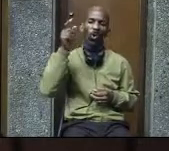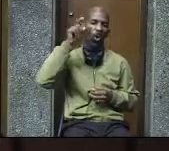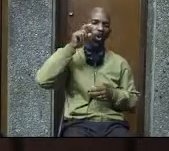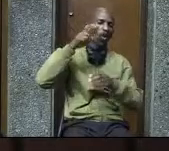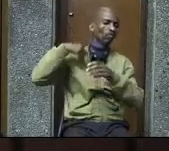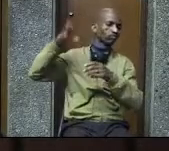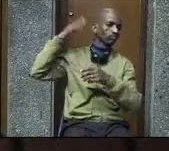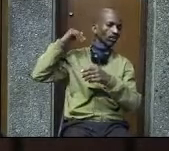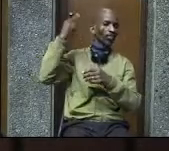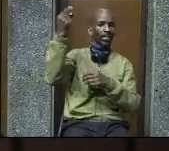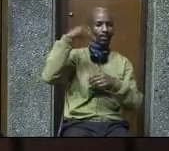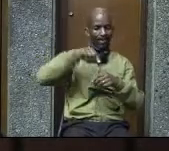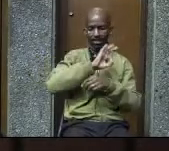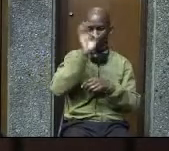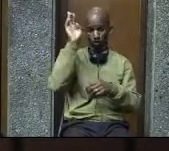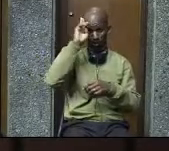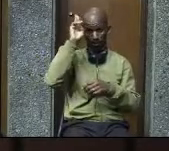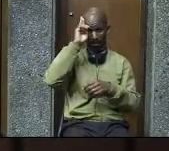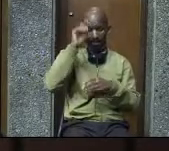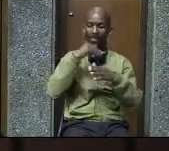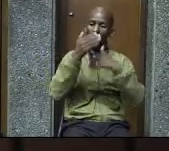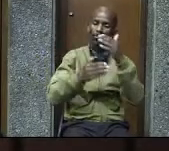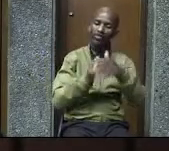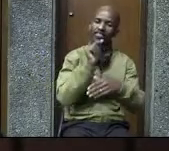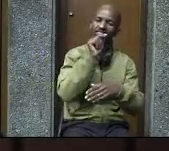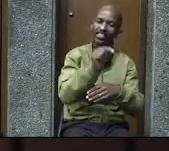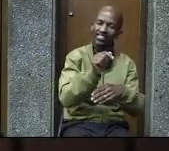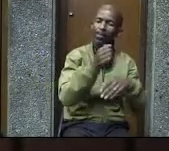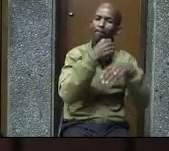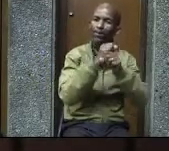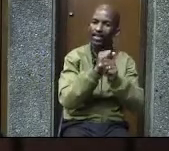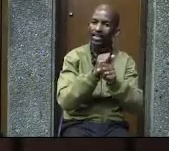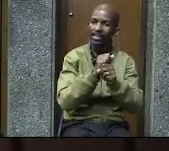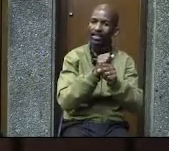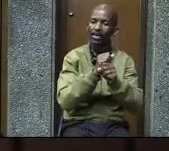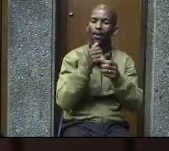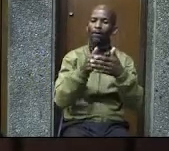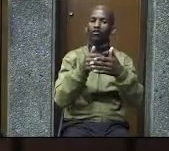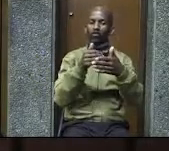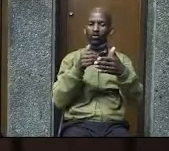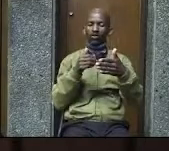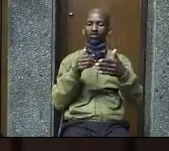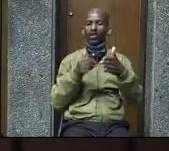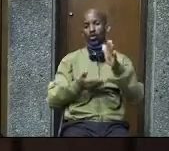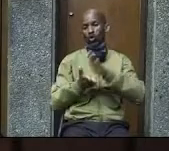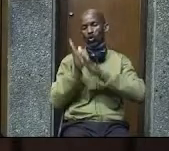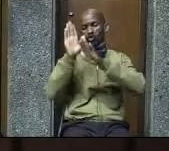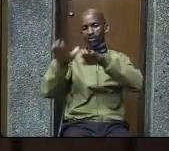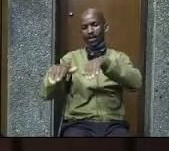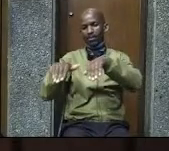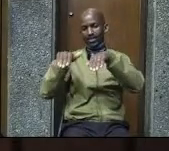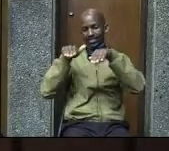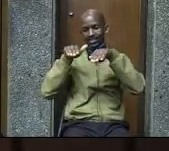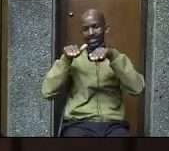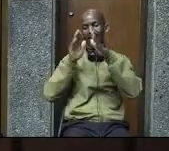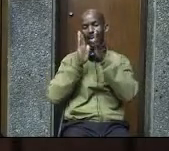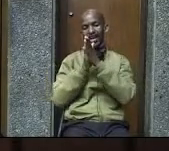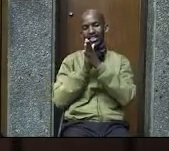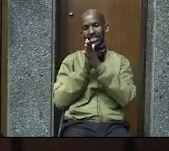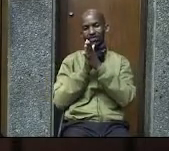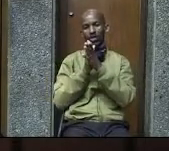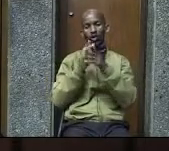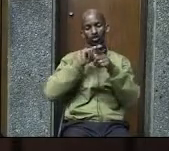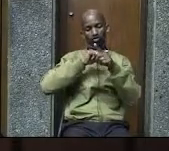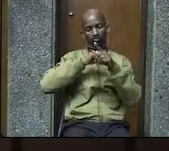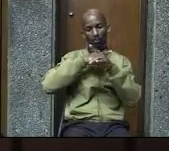mo if le hopola handle process yena ile etsuwa pele ra ya parliamenteng ene hore re